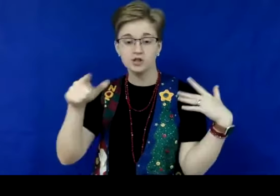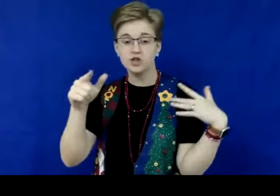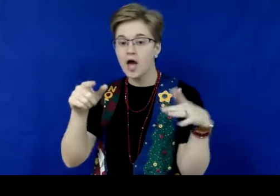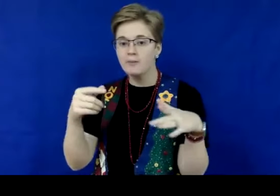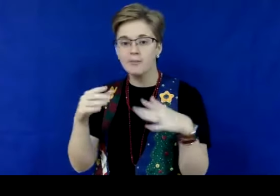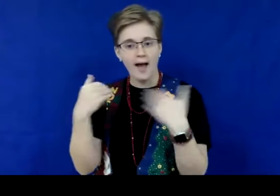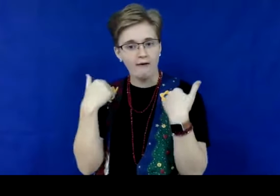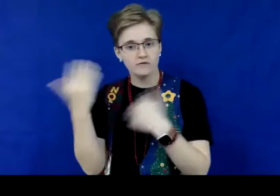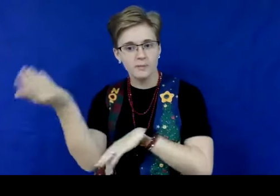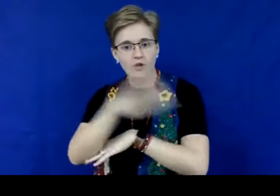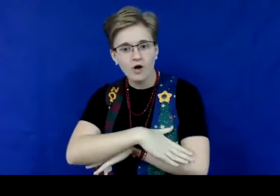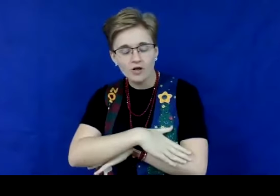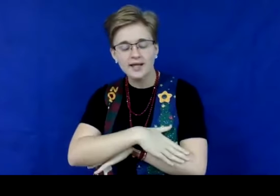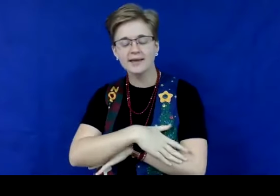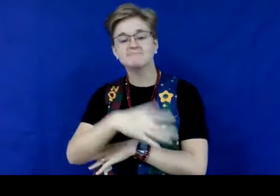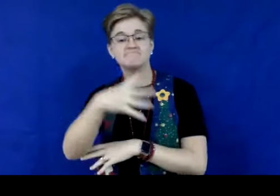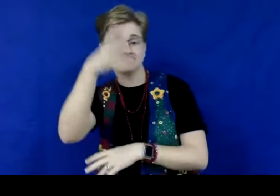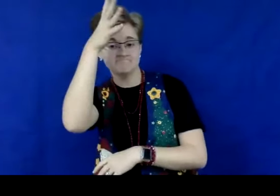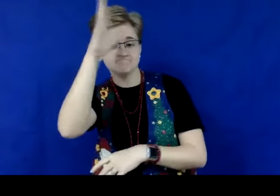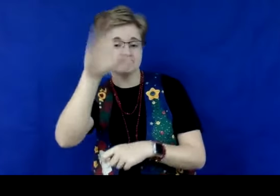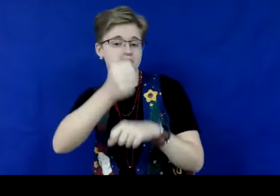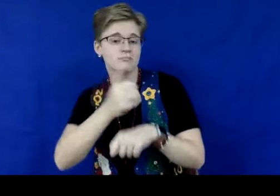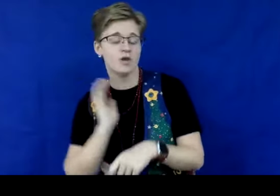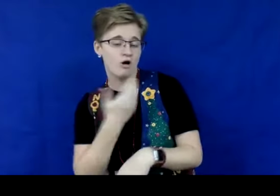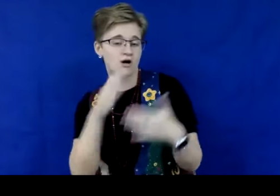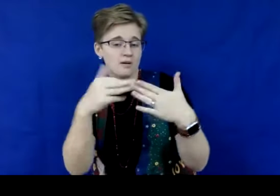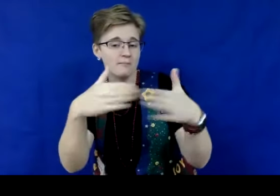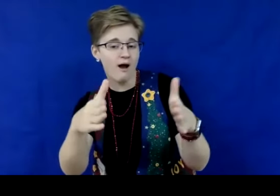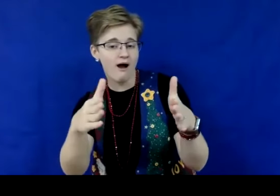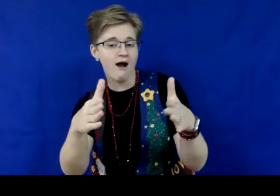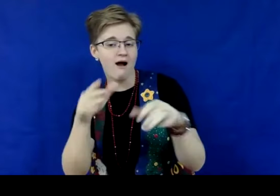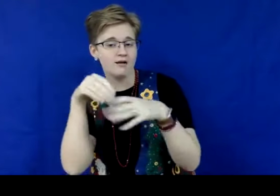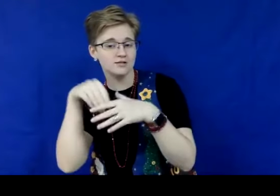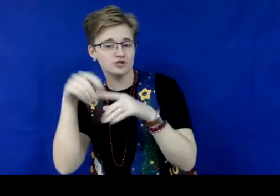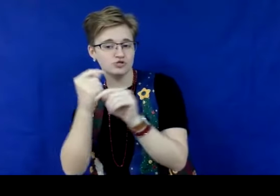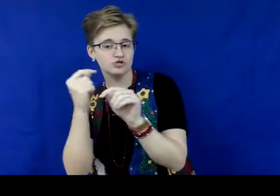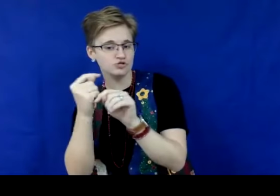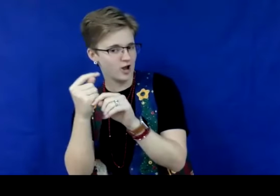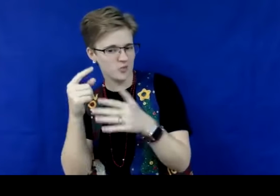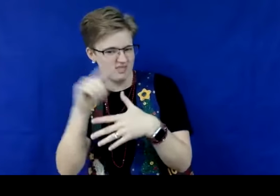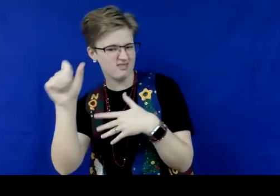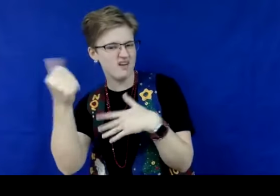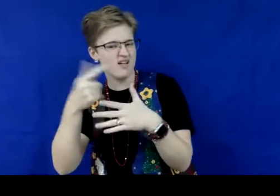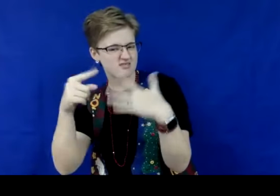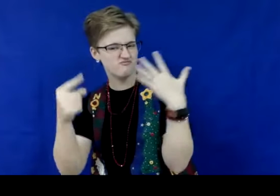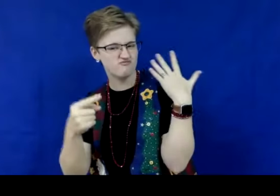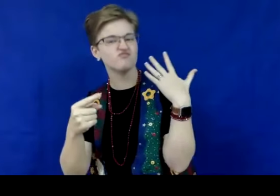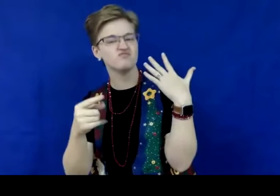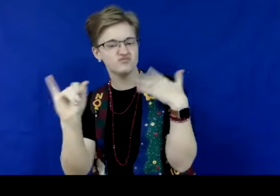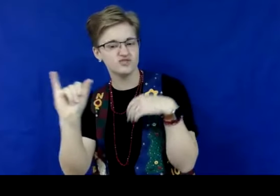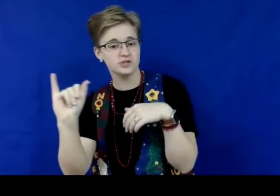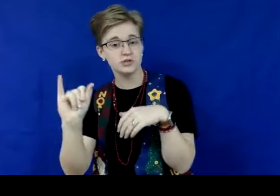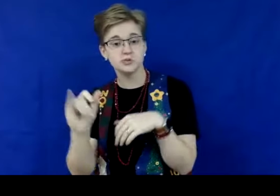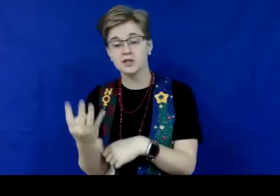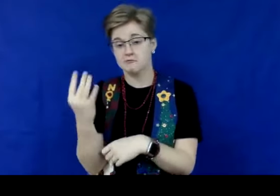all day. Dad sets our box in the back of the truck with the rest of his stuff, and the four of us squish into the front